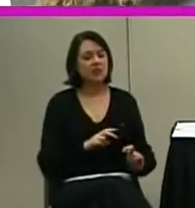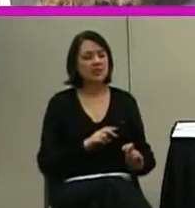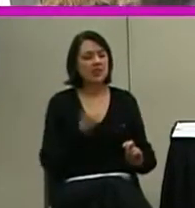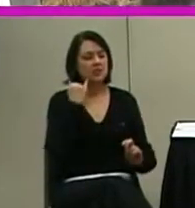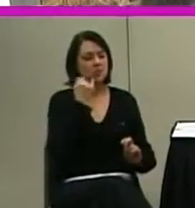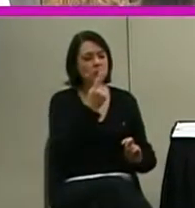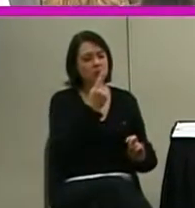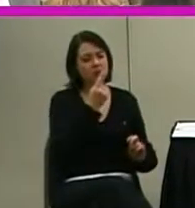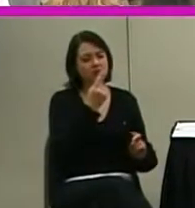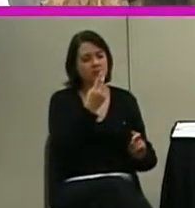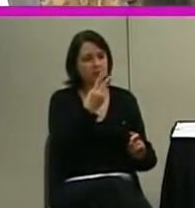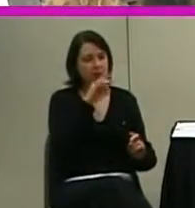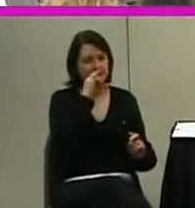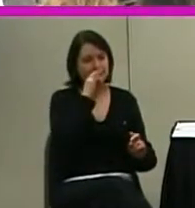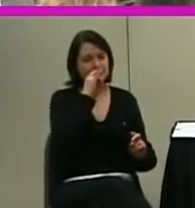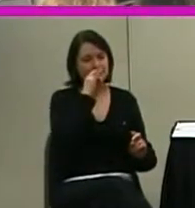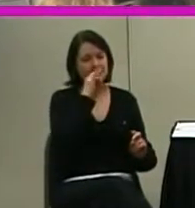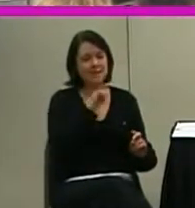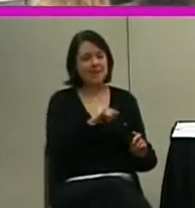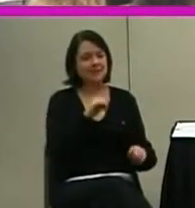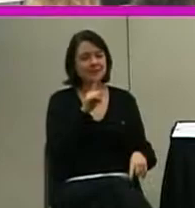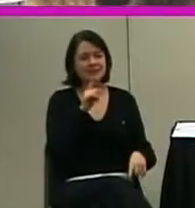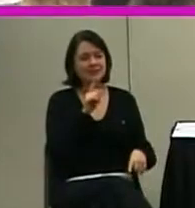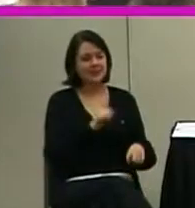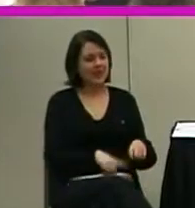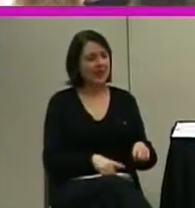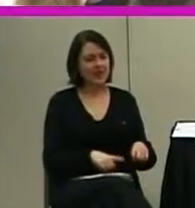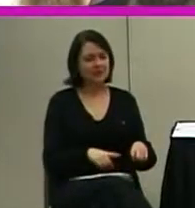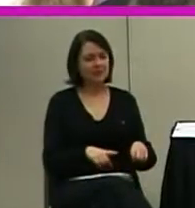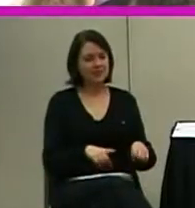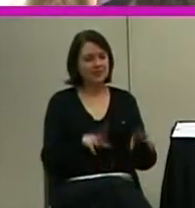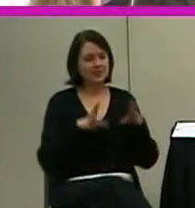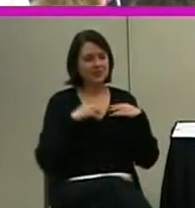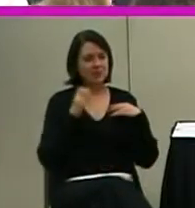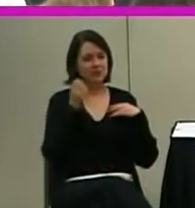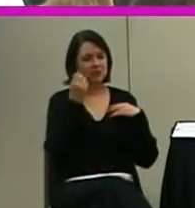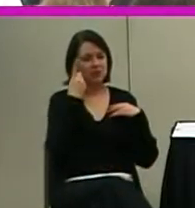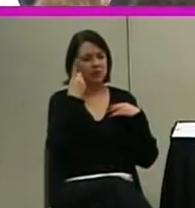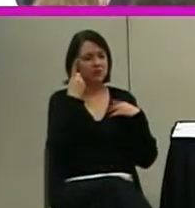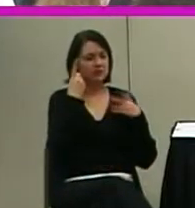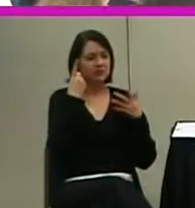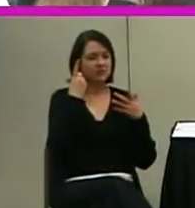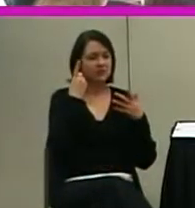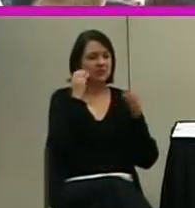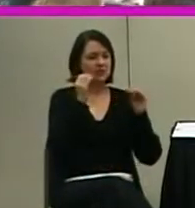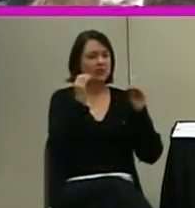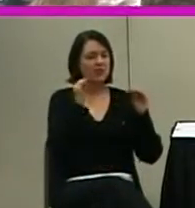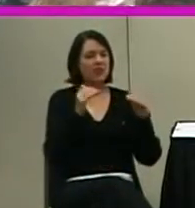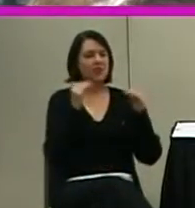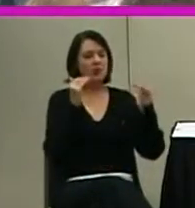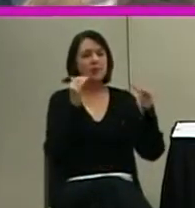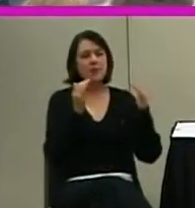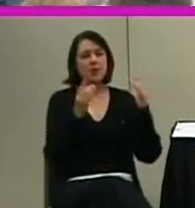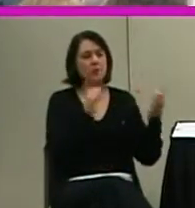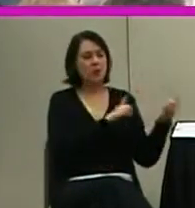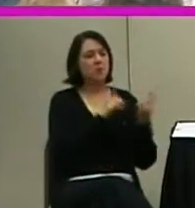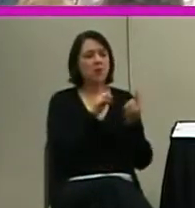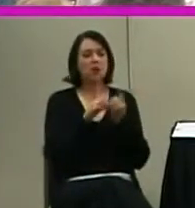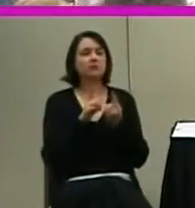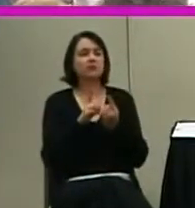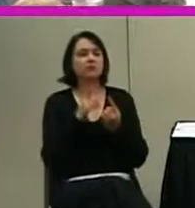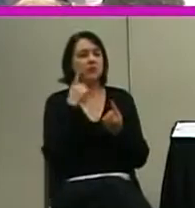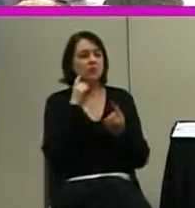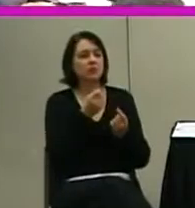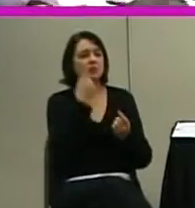a kid or two that can't get the instruction at that level that you need to bring out and do that with them more explicitly to get them to pick it